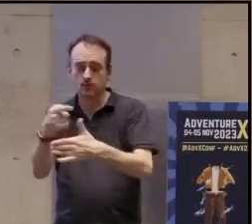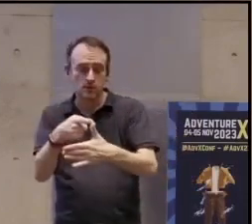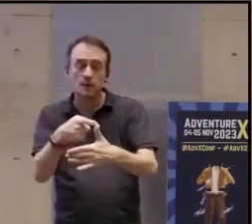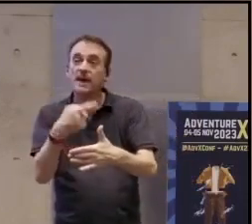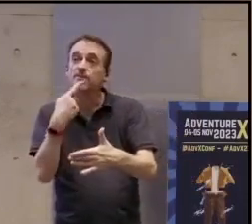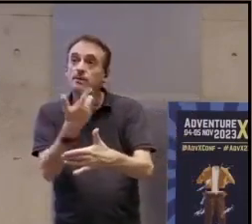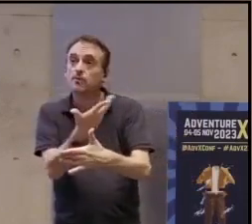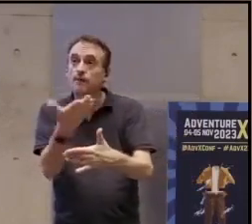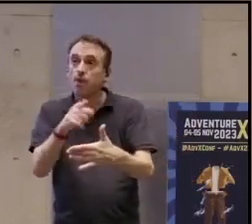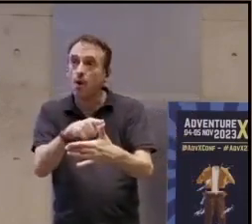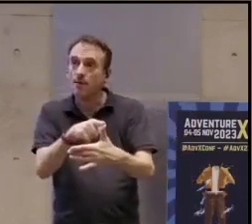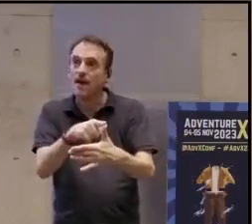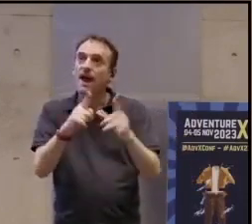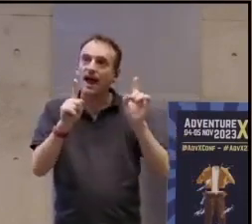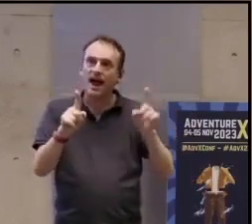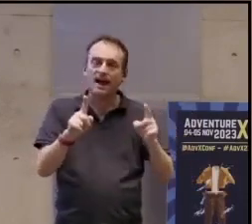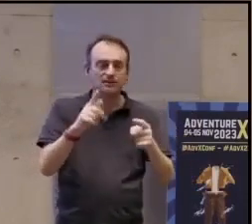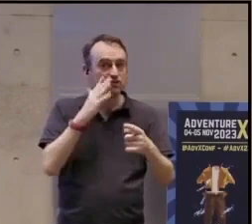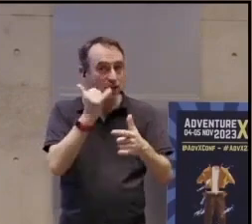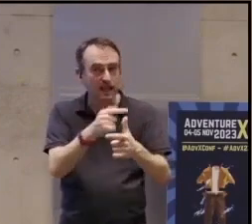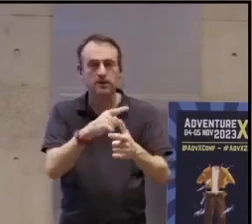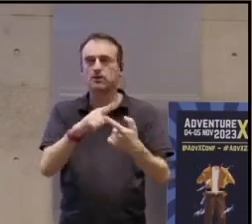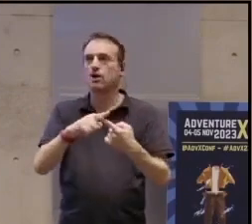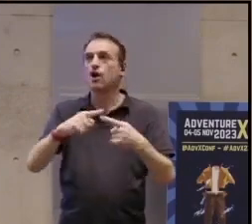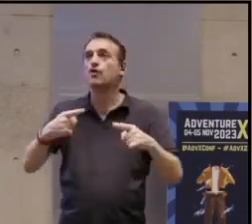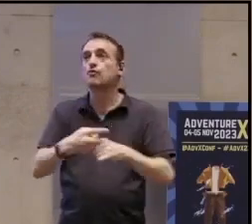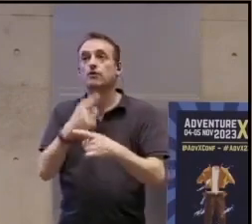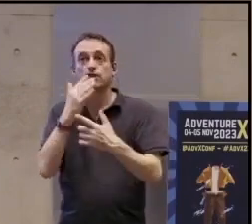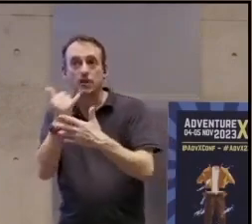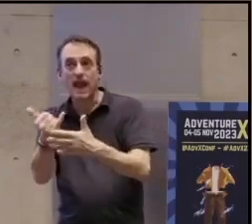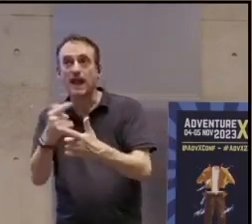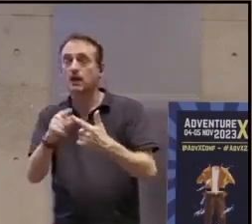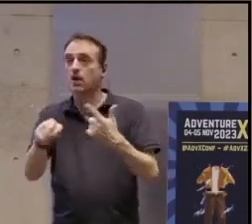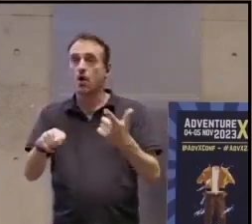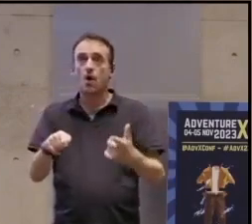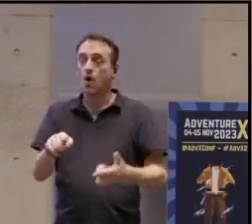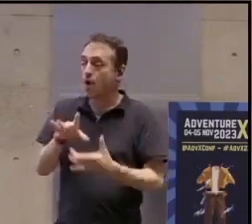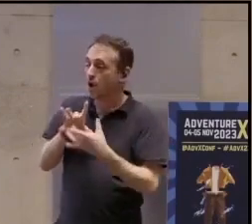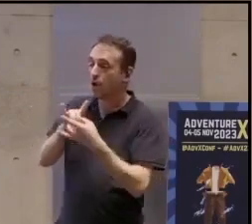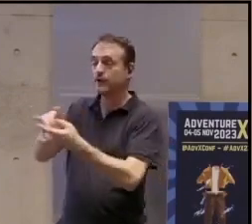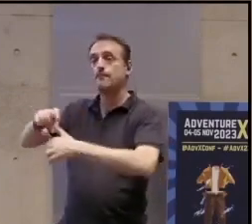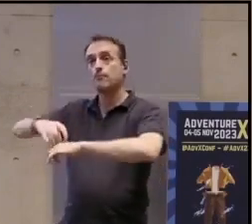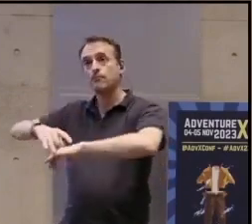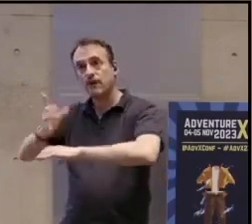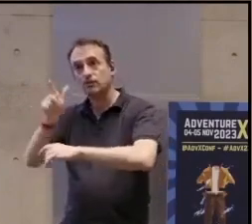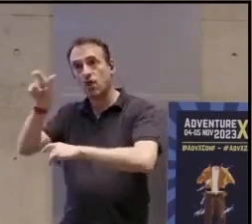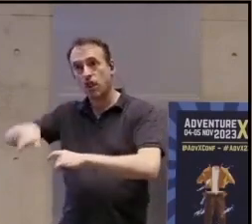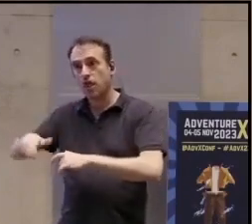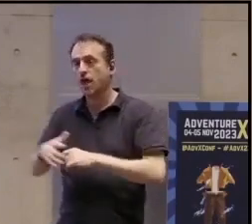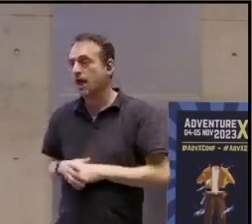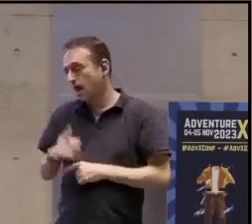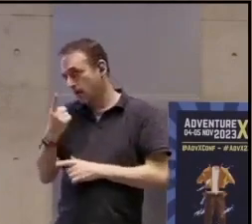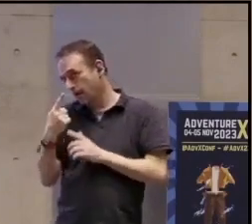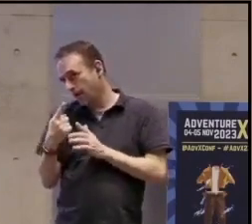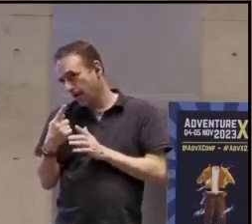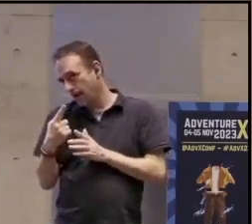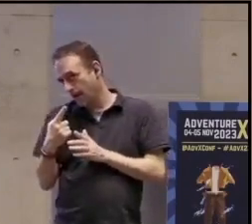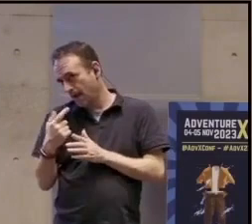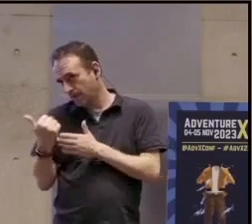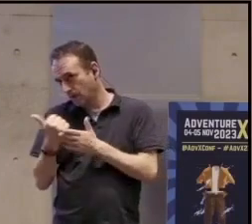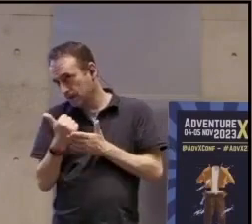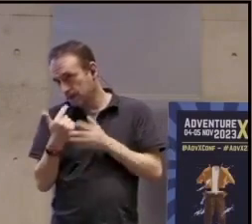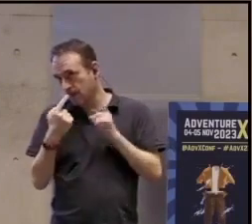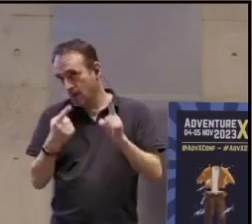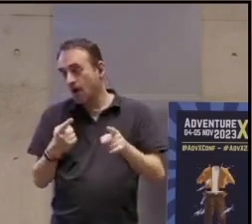and cross-check them, talk to people, talk to professionals if you can, and one bit of advice I have is talk to patients. There are